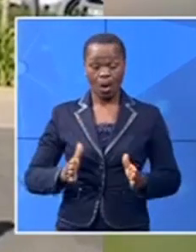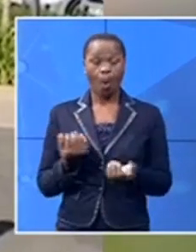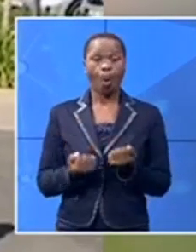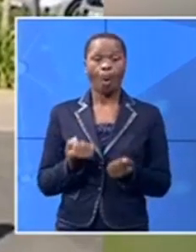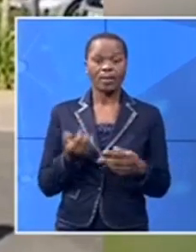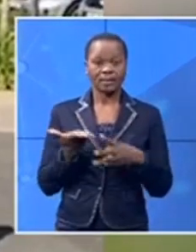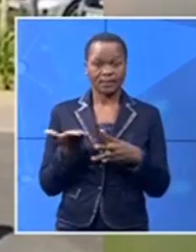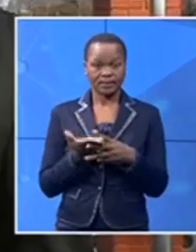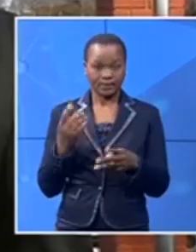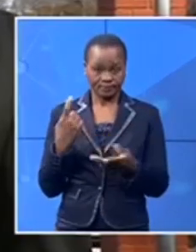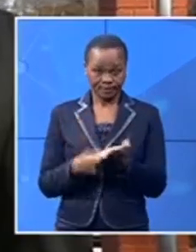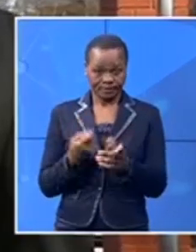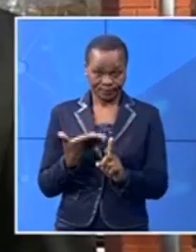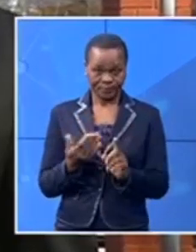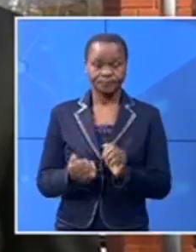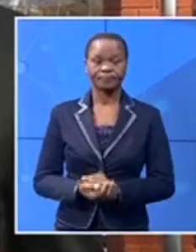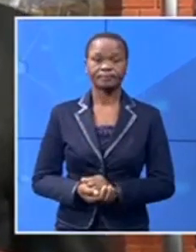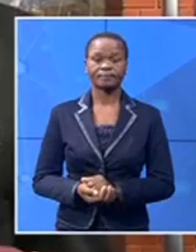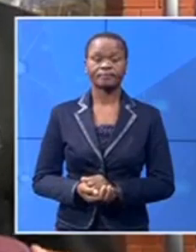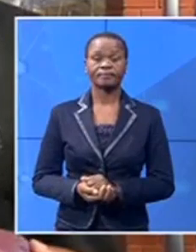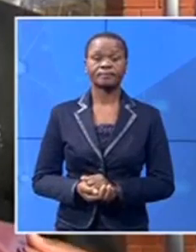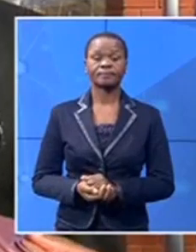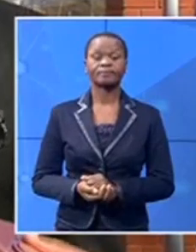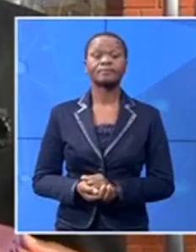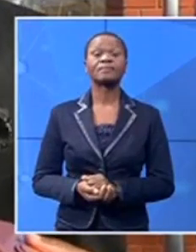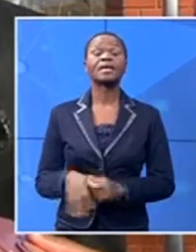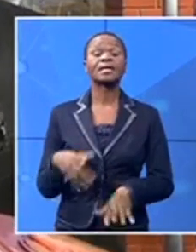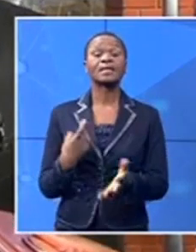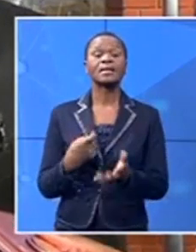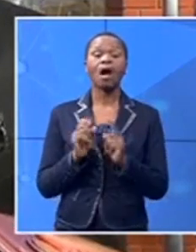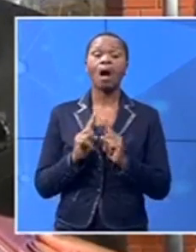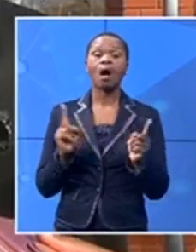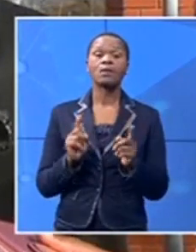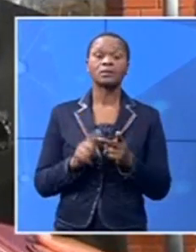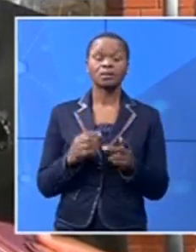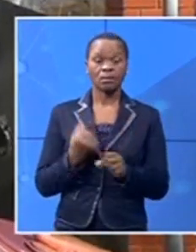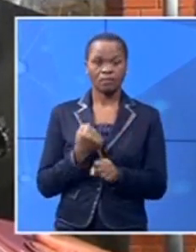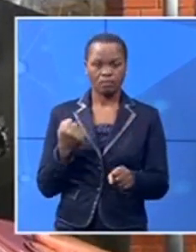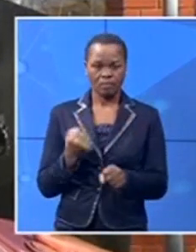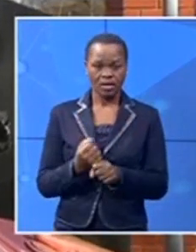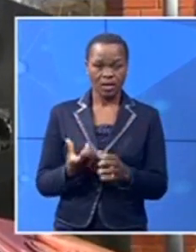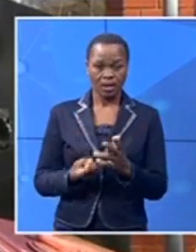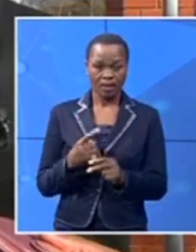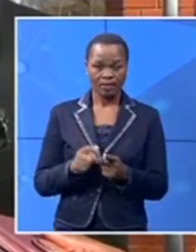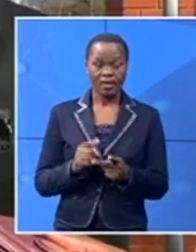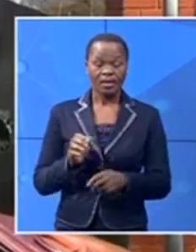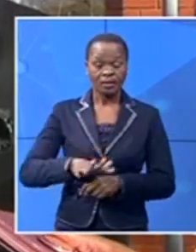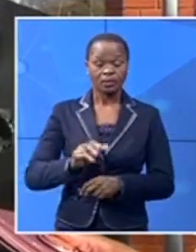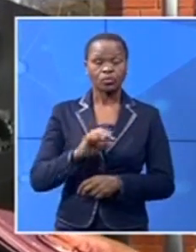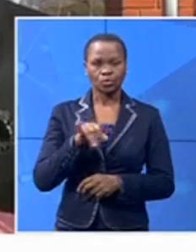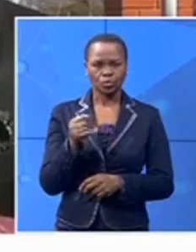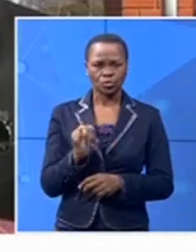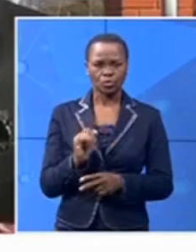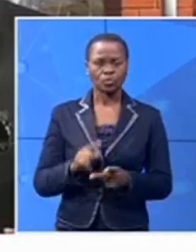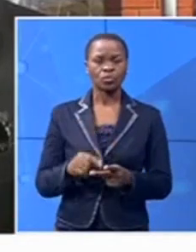ubekwe amacala. He allegedly made utterances during a press conference that he held in Bryanston, which is within the